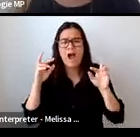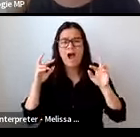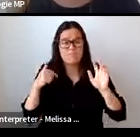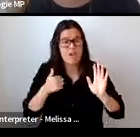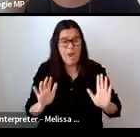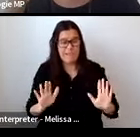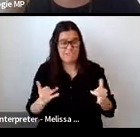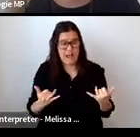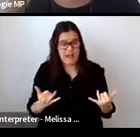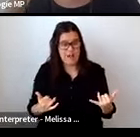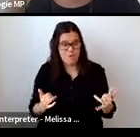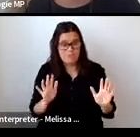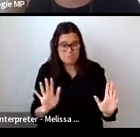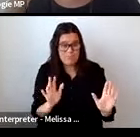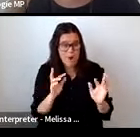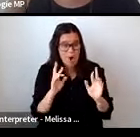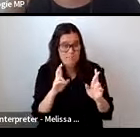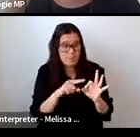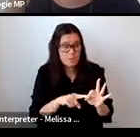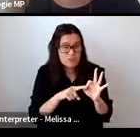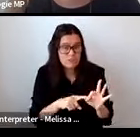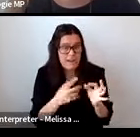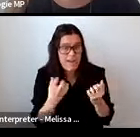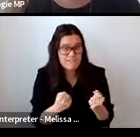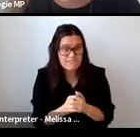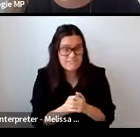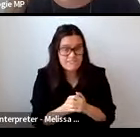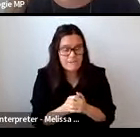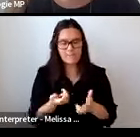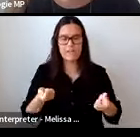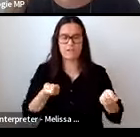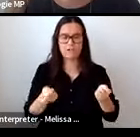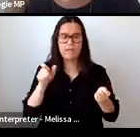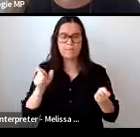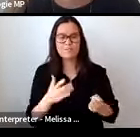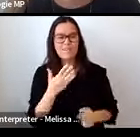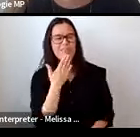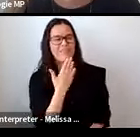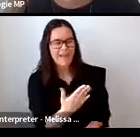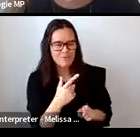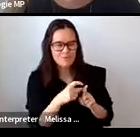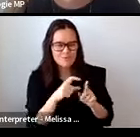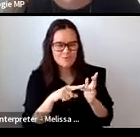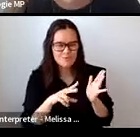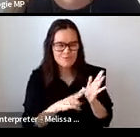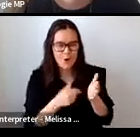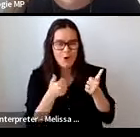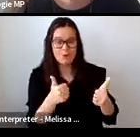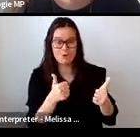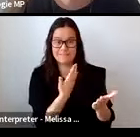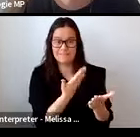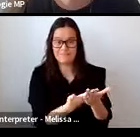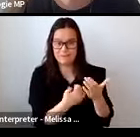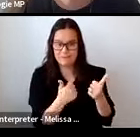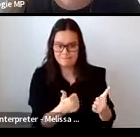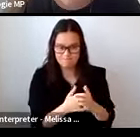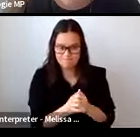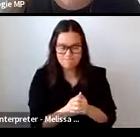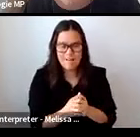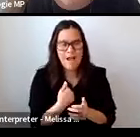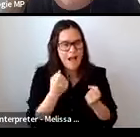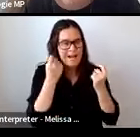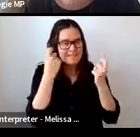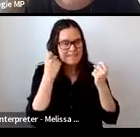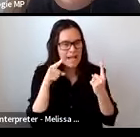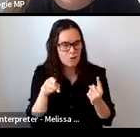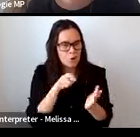keen questions. Thank you, Don. A really good submission. You were reading from some notes,